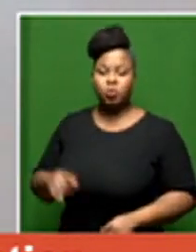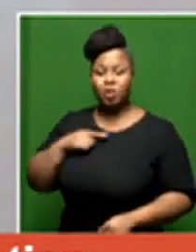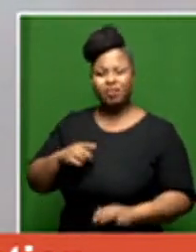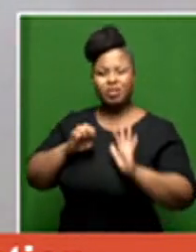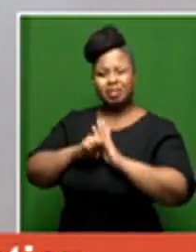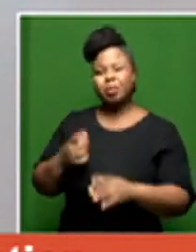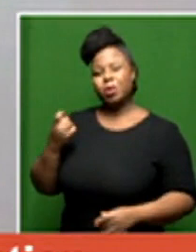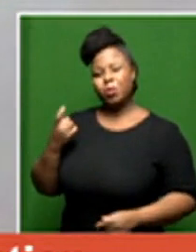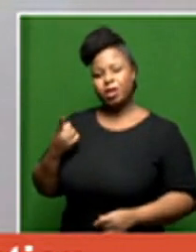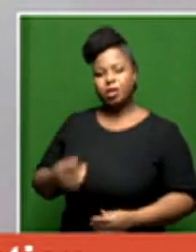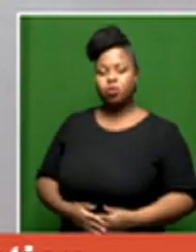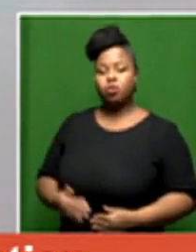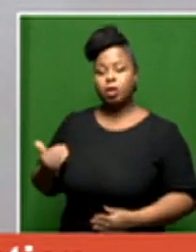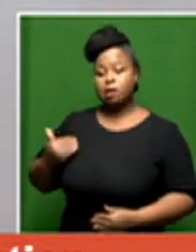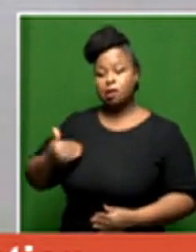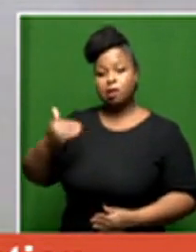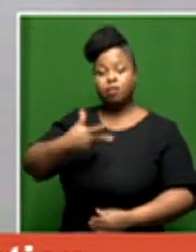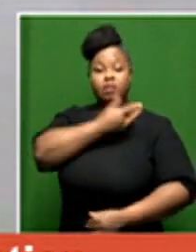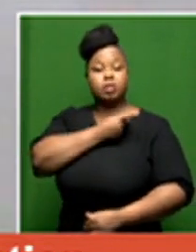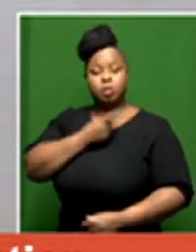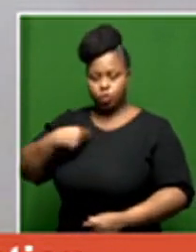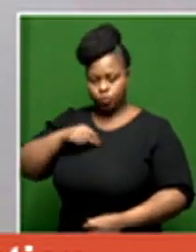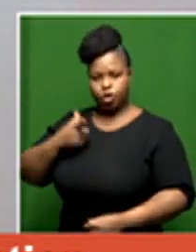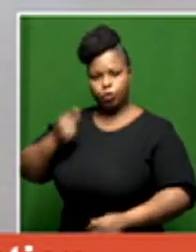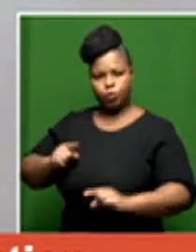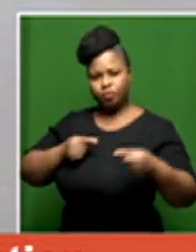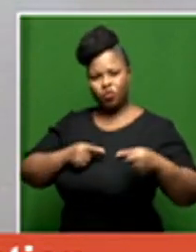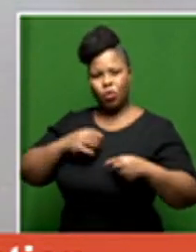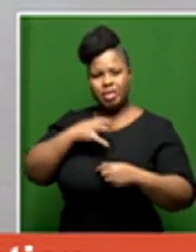example, one of the routine vaccinations we do against